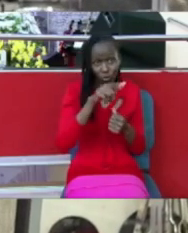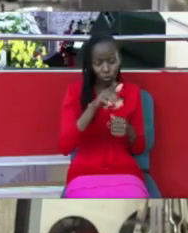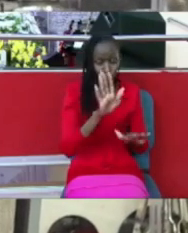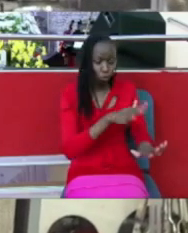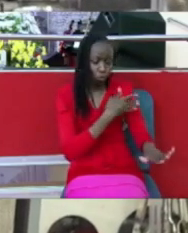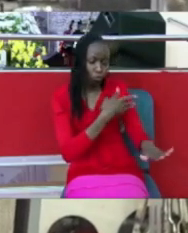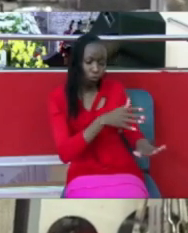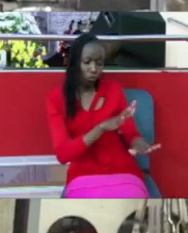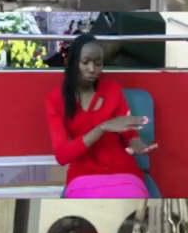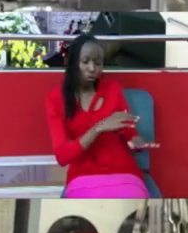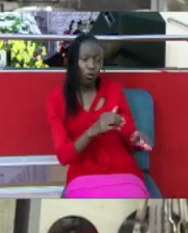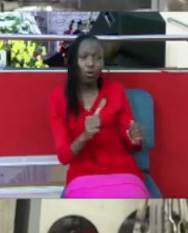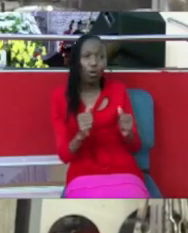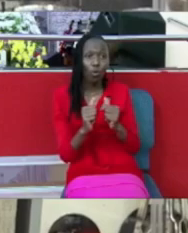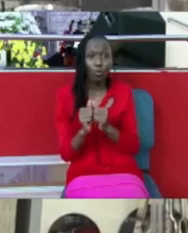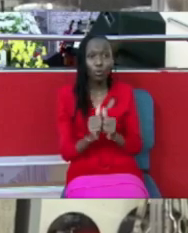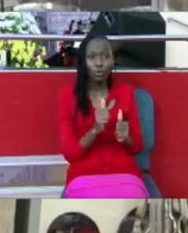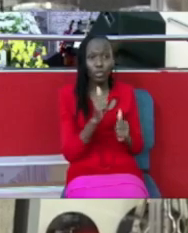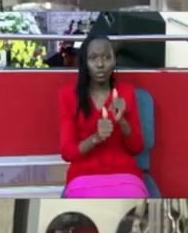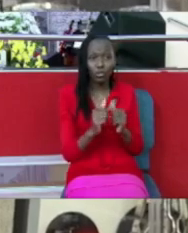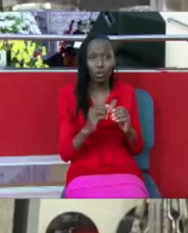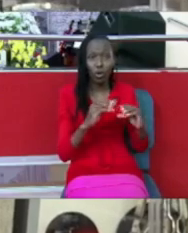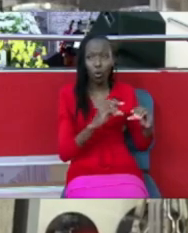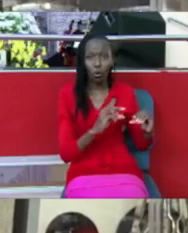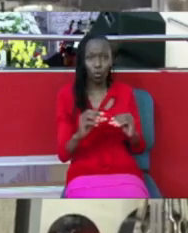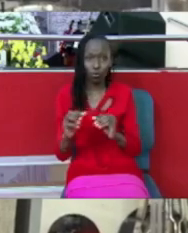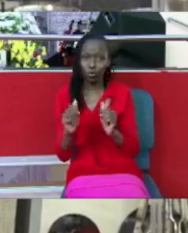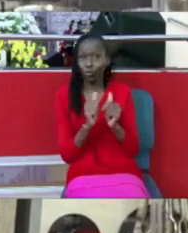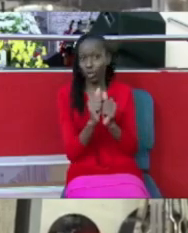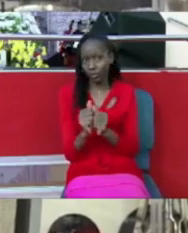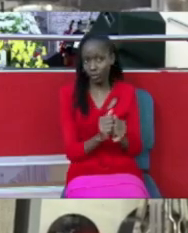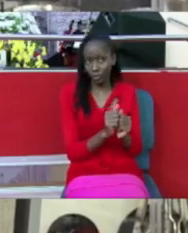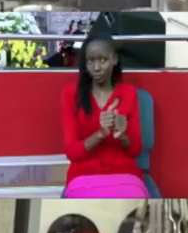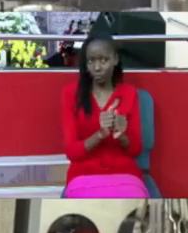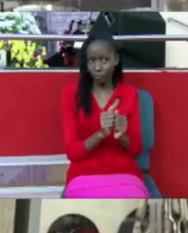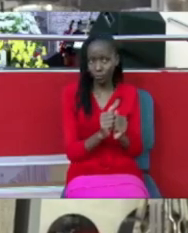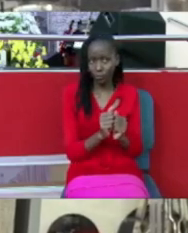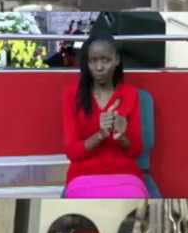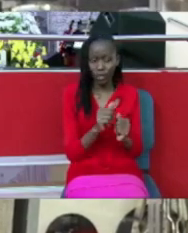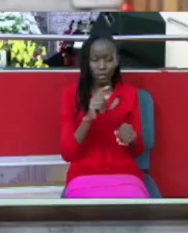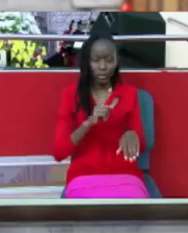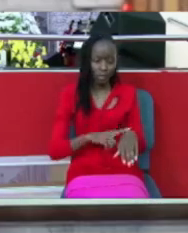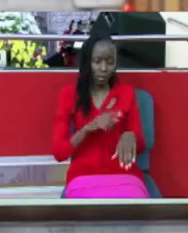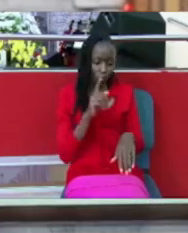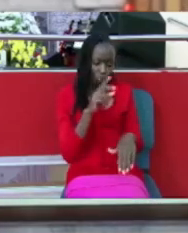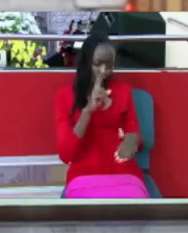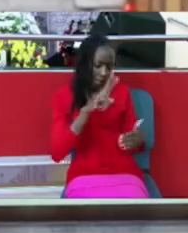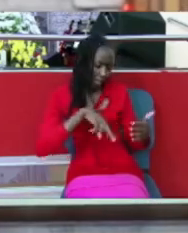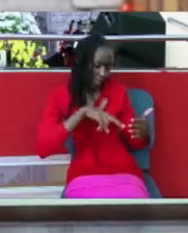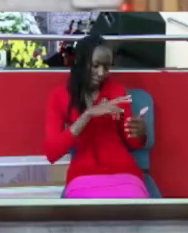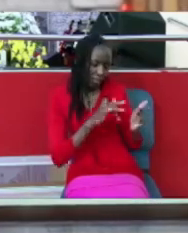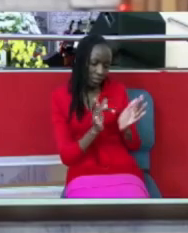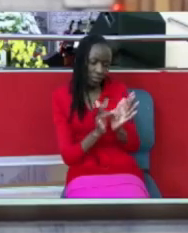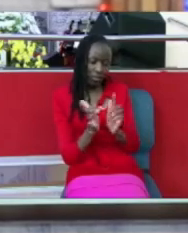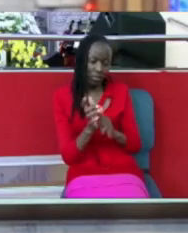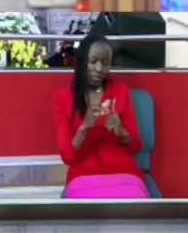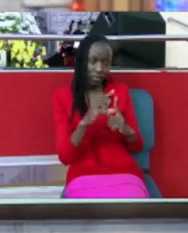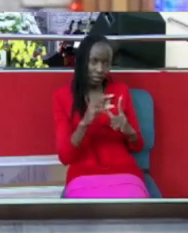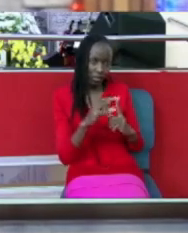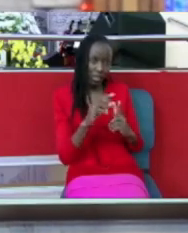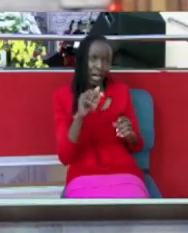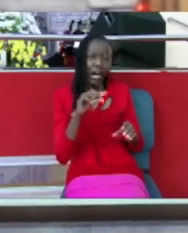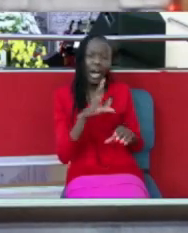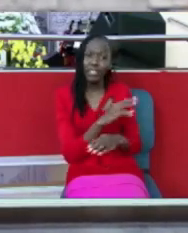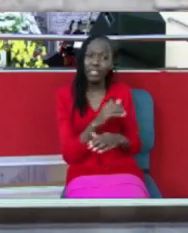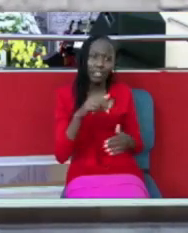wimbo unaoambatana na unacho. Do I have a witness in the house? Yeah, tunao mashahidi. So you are reading the Bible. Basi unasoma neno. And you wake up there with a song. Na unainuka